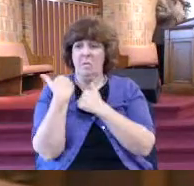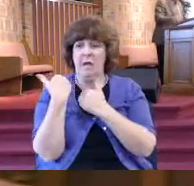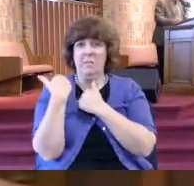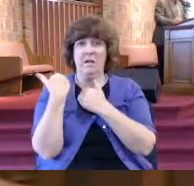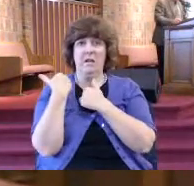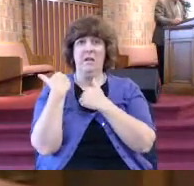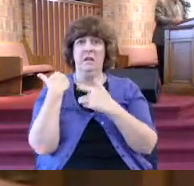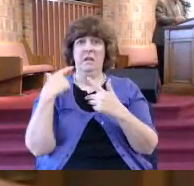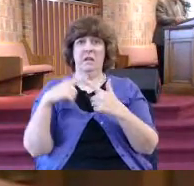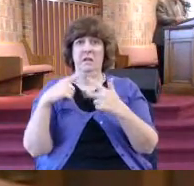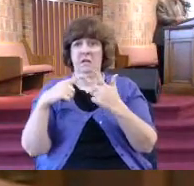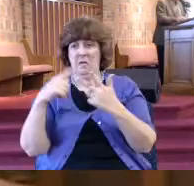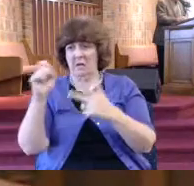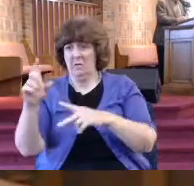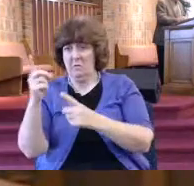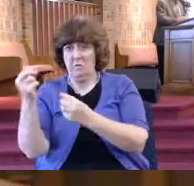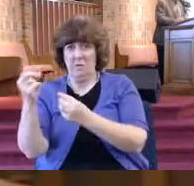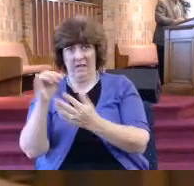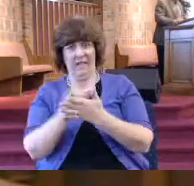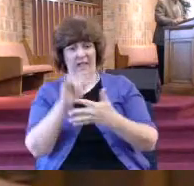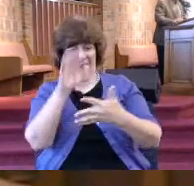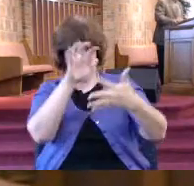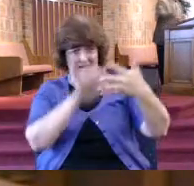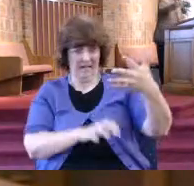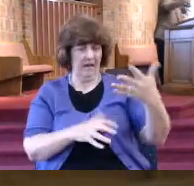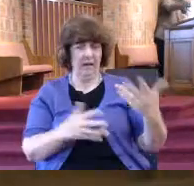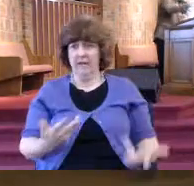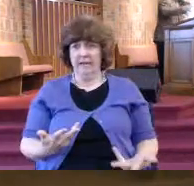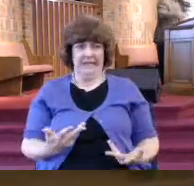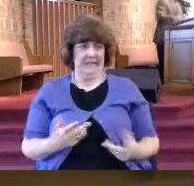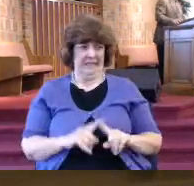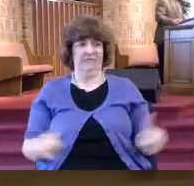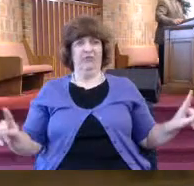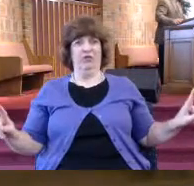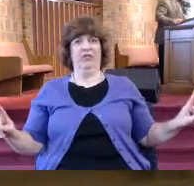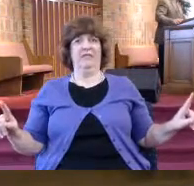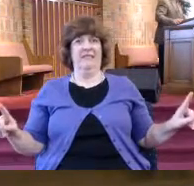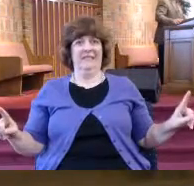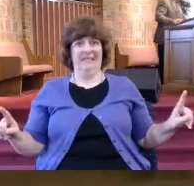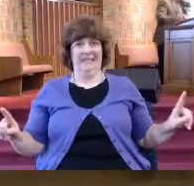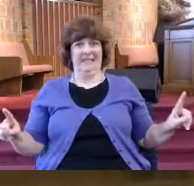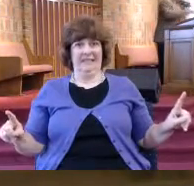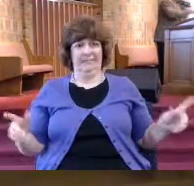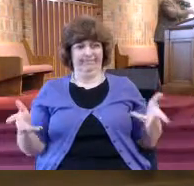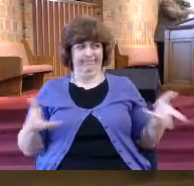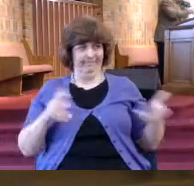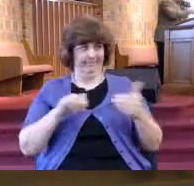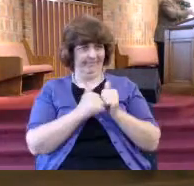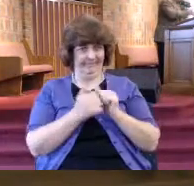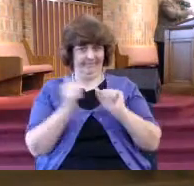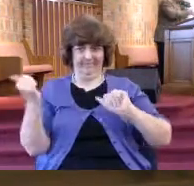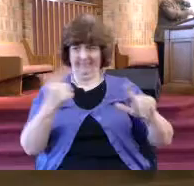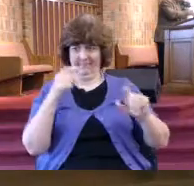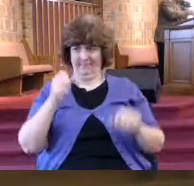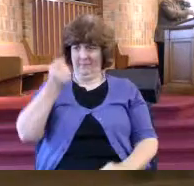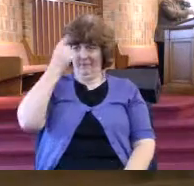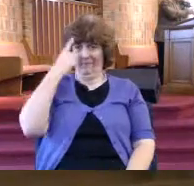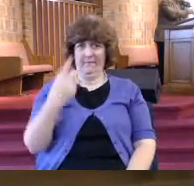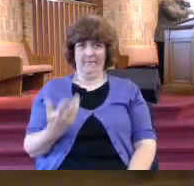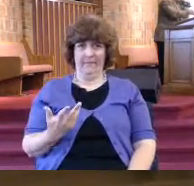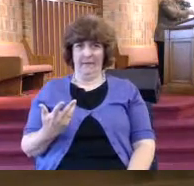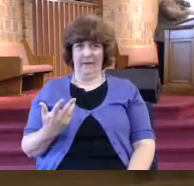on the list of what they wanted to talk about. It's clear that the chief priests,